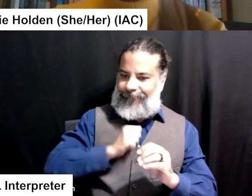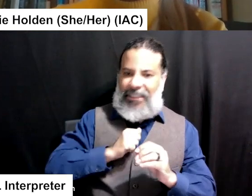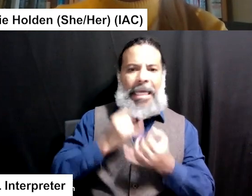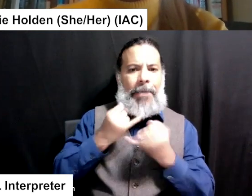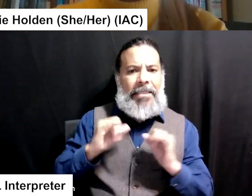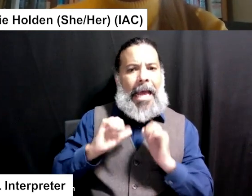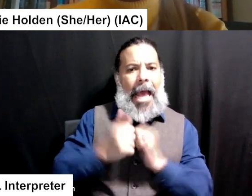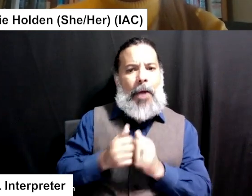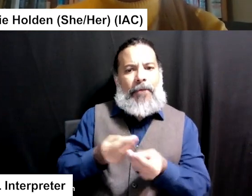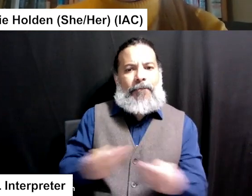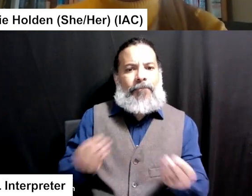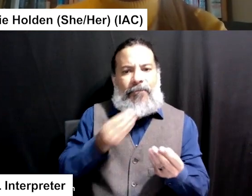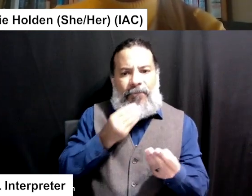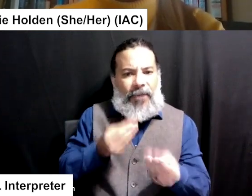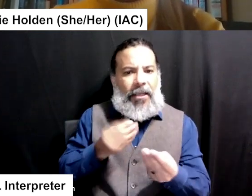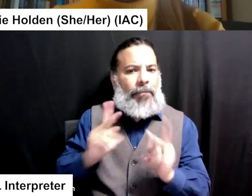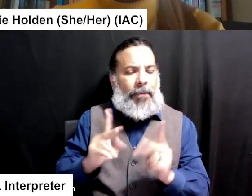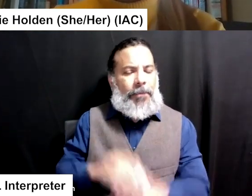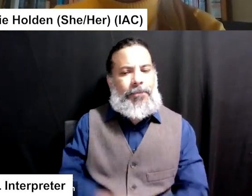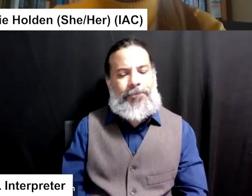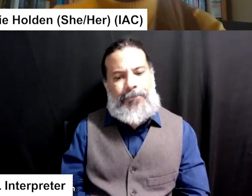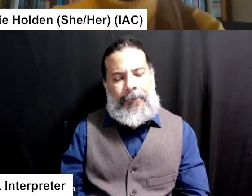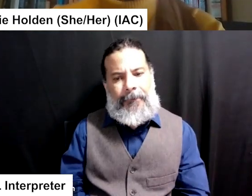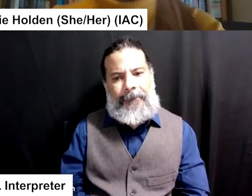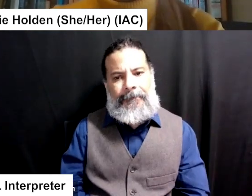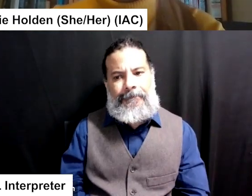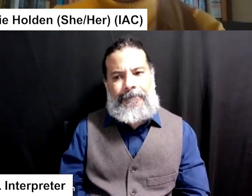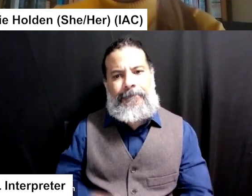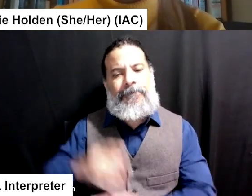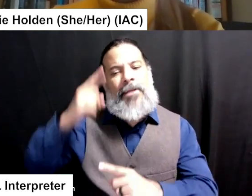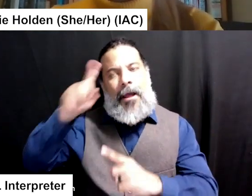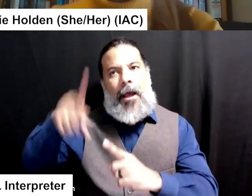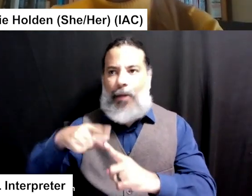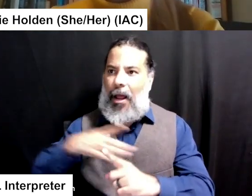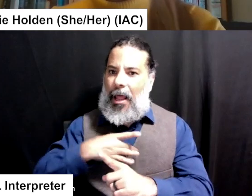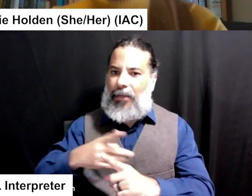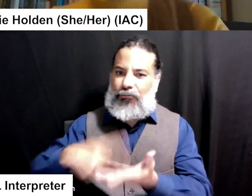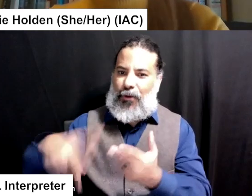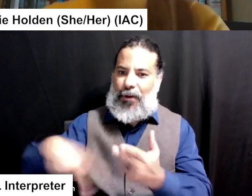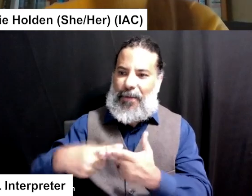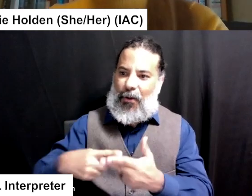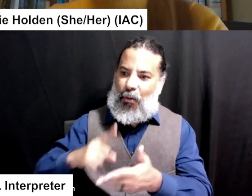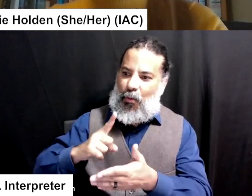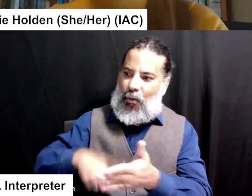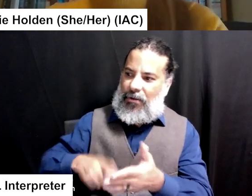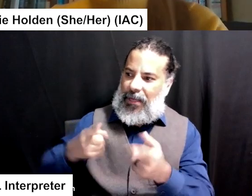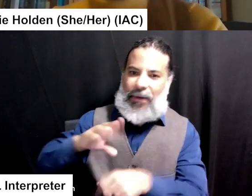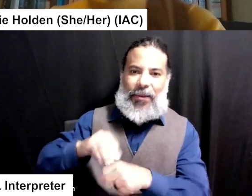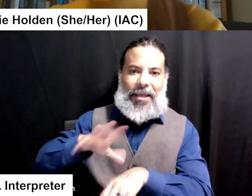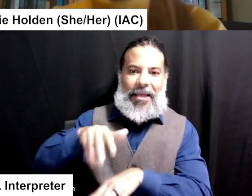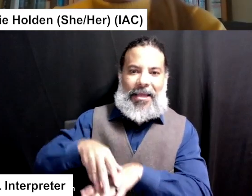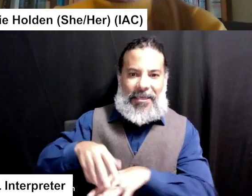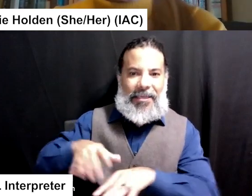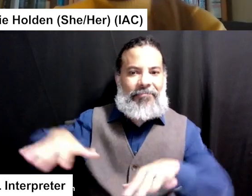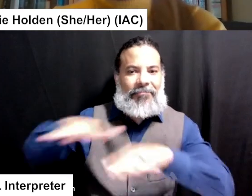some of my work, and just always happy to uplift the good work going on in Indian country. So I,